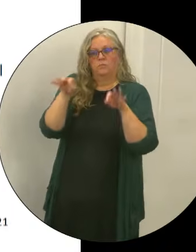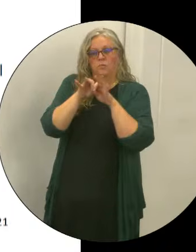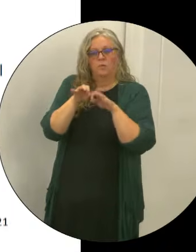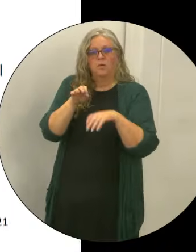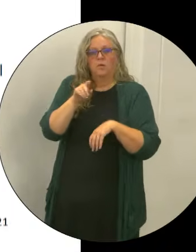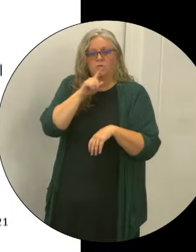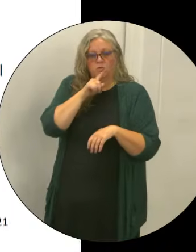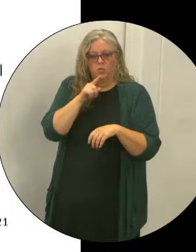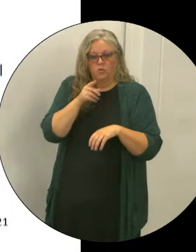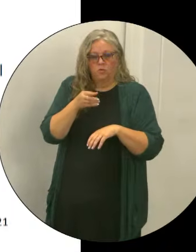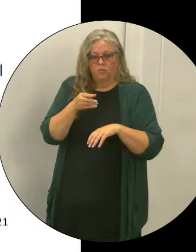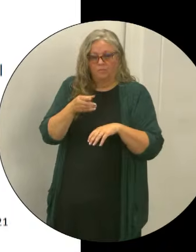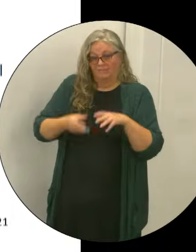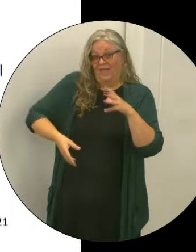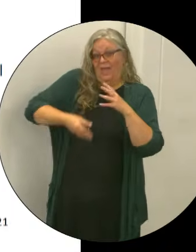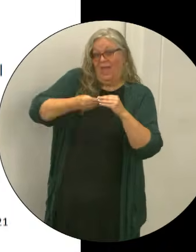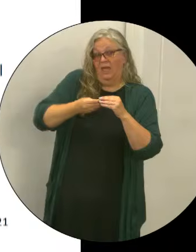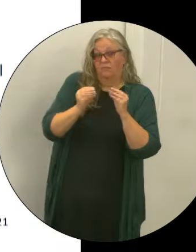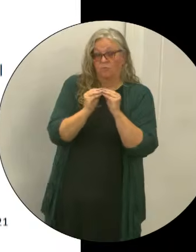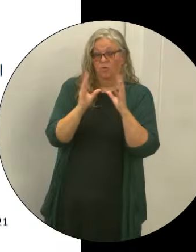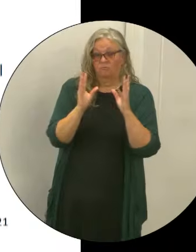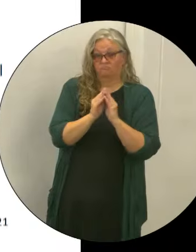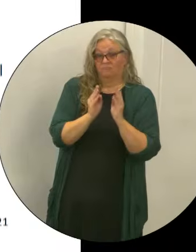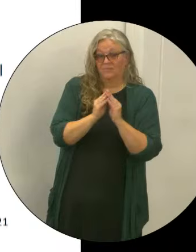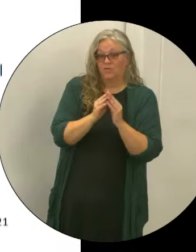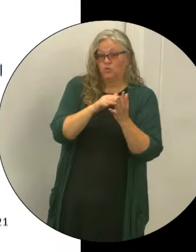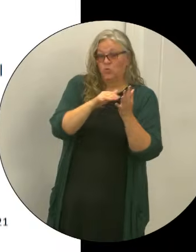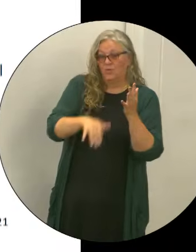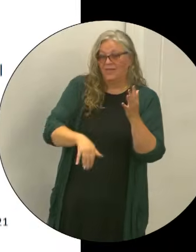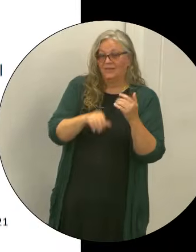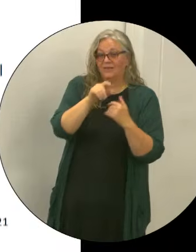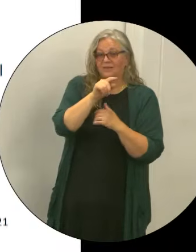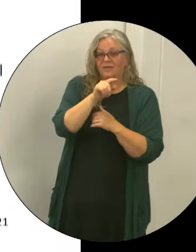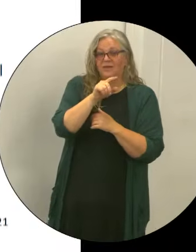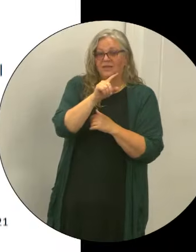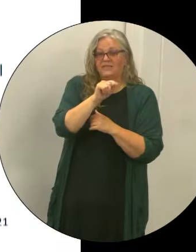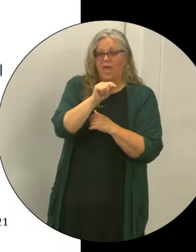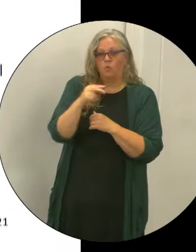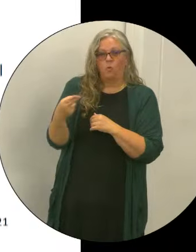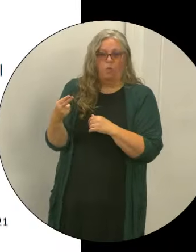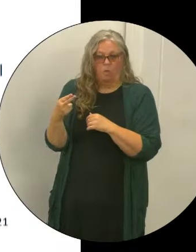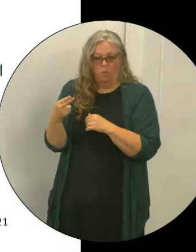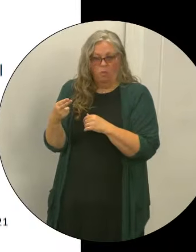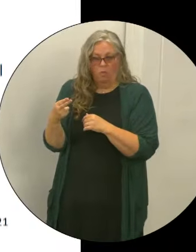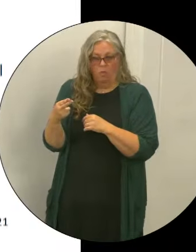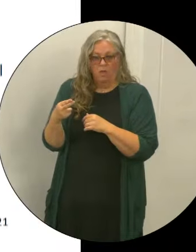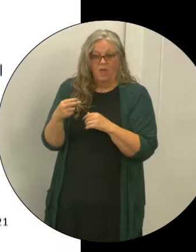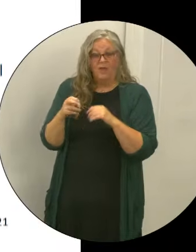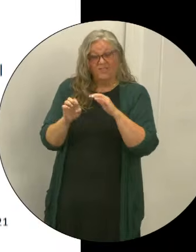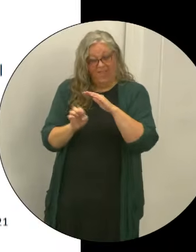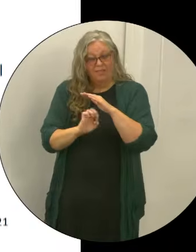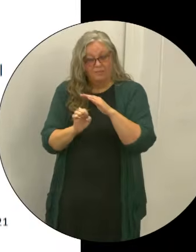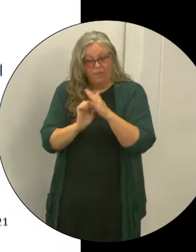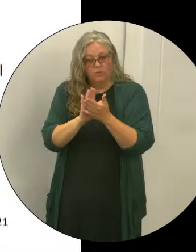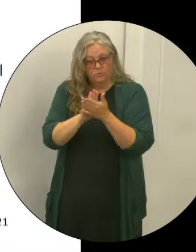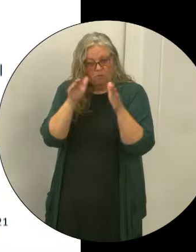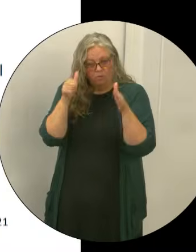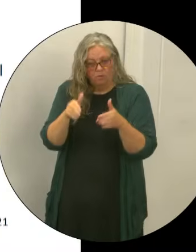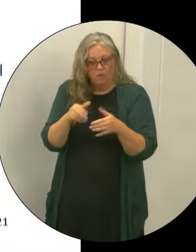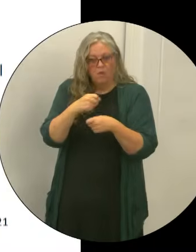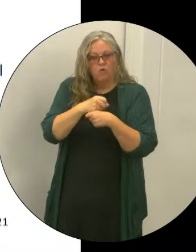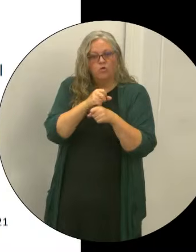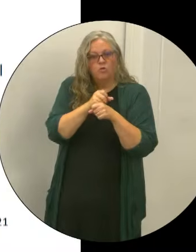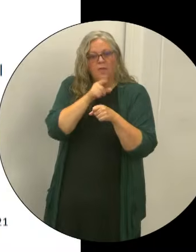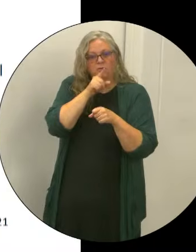halls, specifically for our elementary schools. By engaging our youngest learners directly, we ensure that our strategic